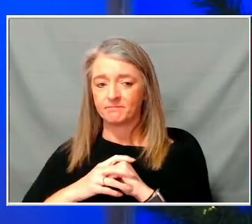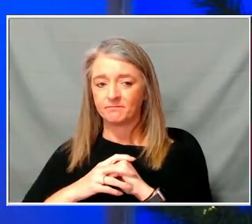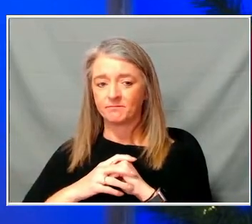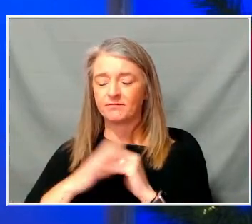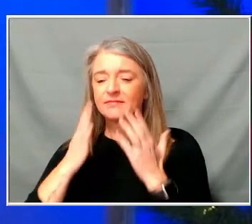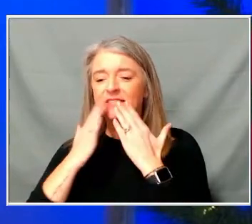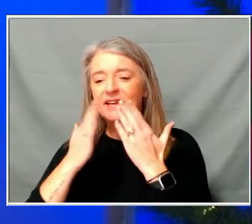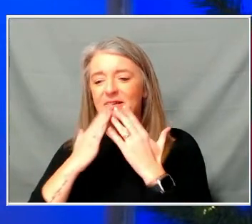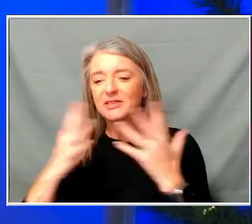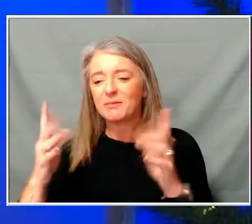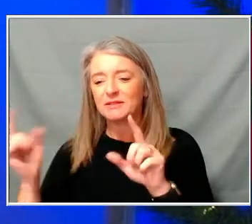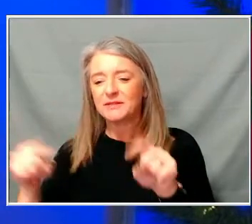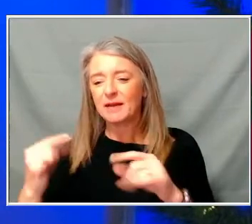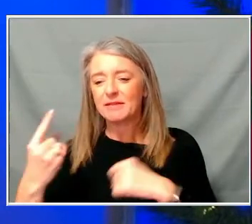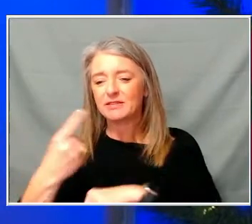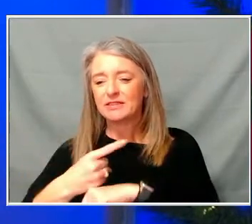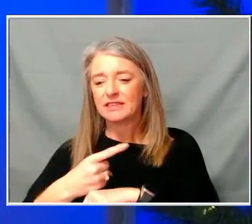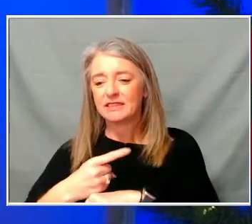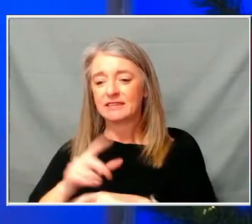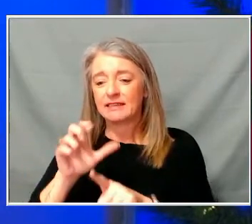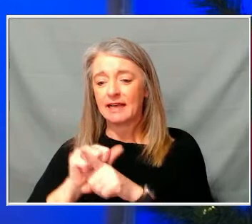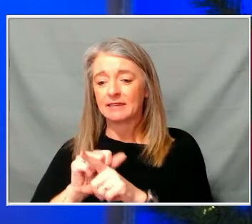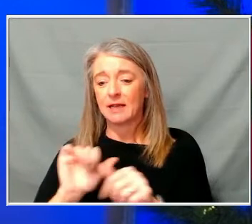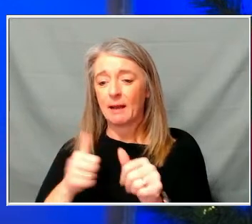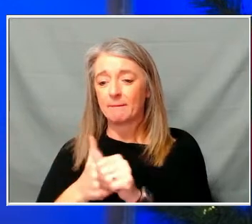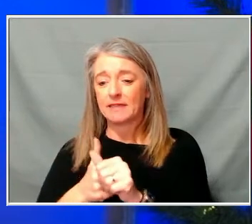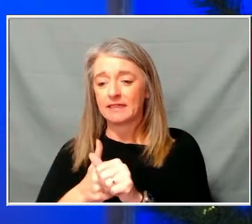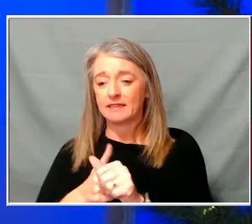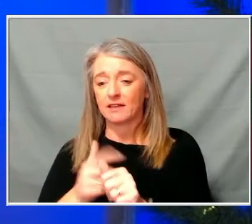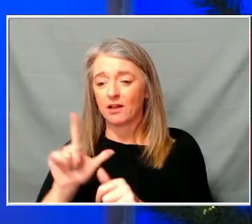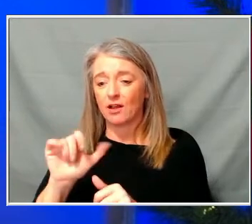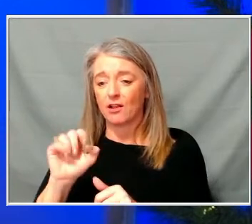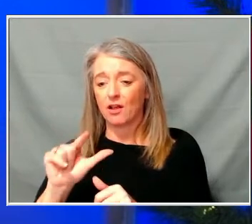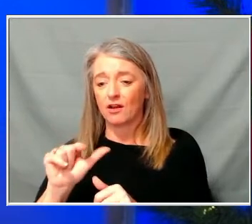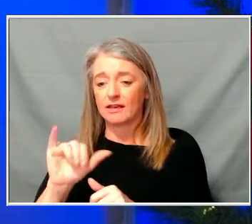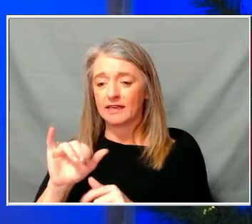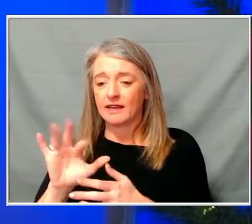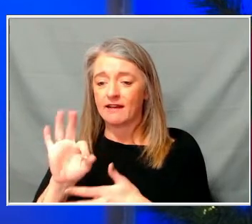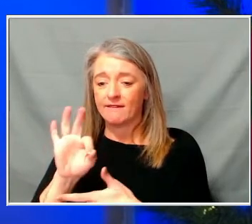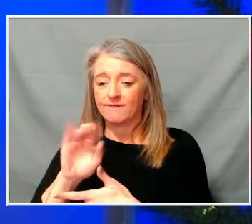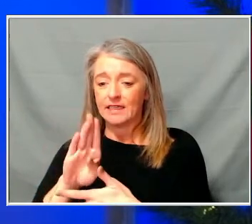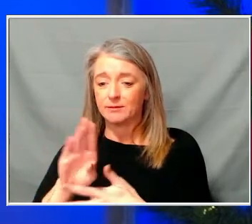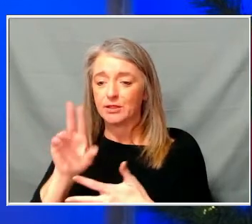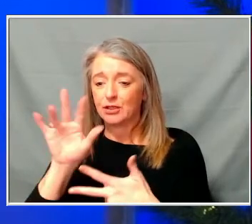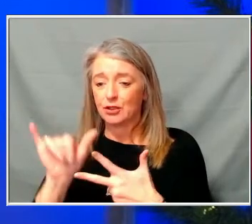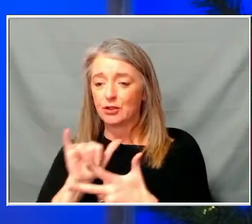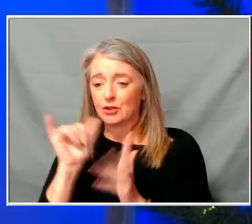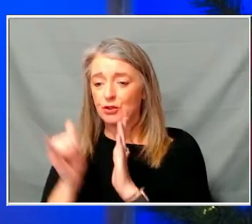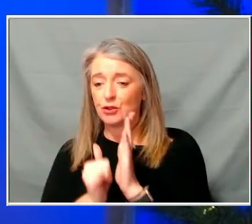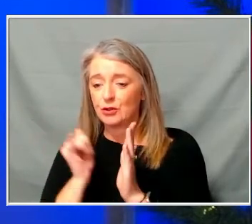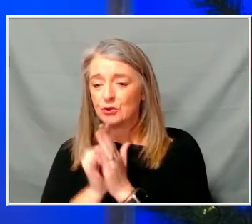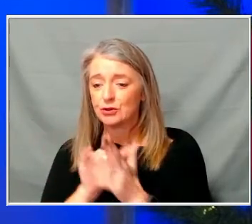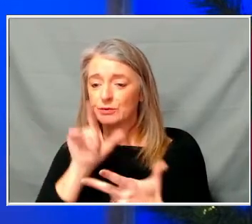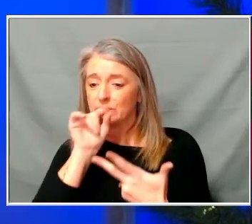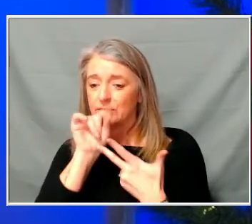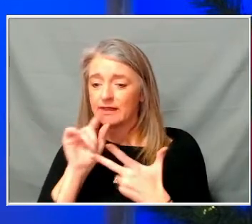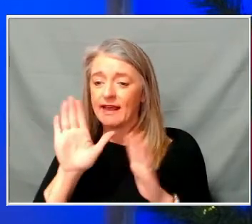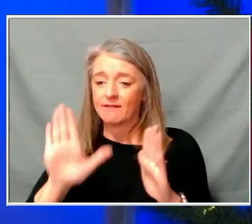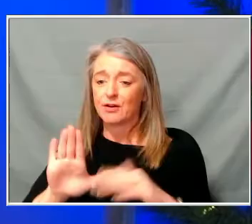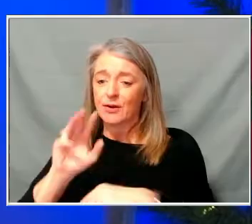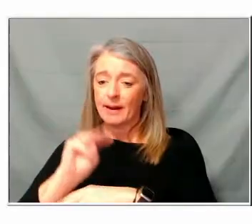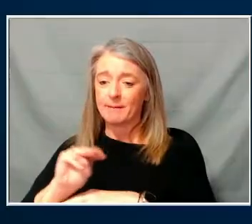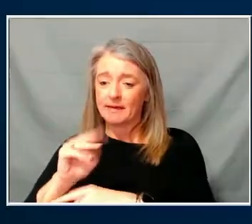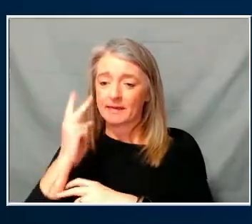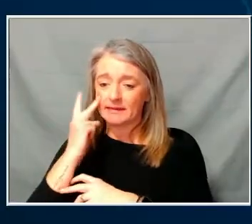you so much for being with us today. You can catch our updates anytime by logging back onto Facebook, YouTube, and Twitter. Go out, make it a great Monday, and we'll see you back here Tuesday at